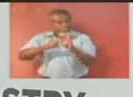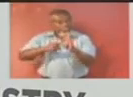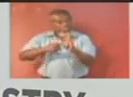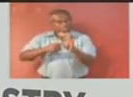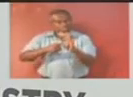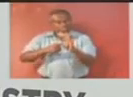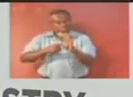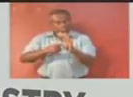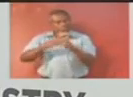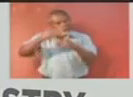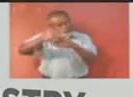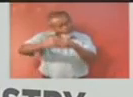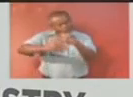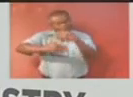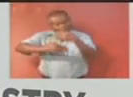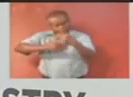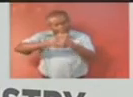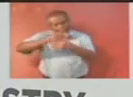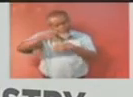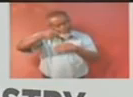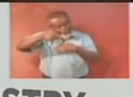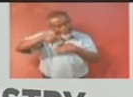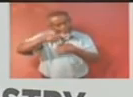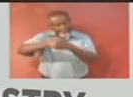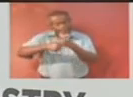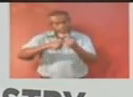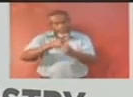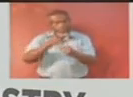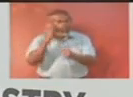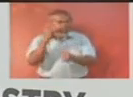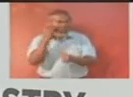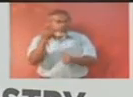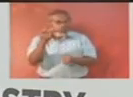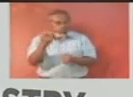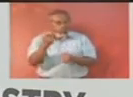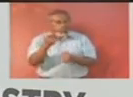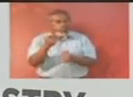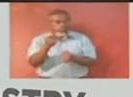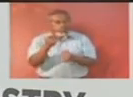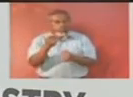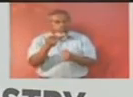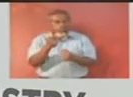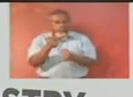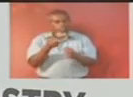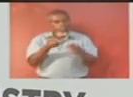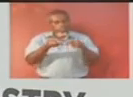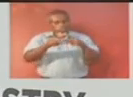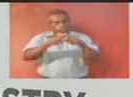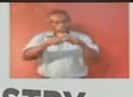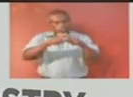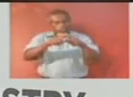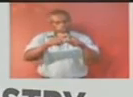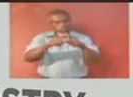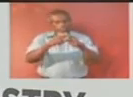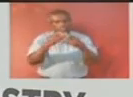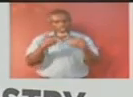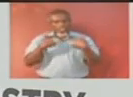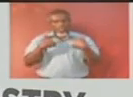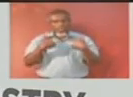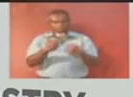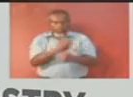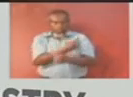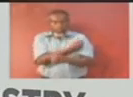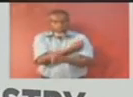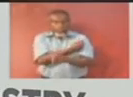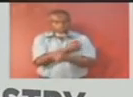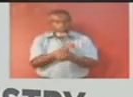year goes on. So no, there's no link between equity and eligibility. Everyone has